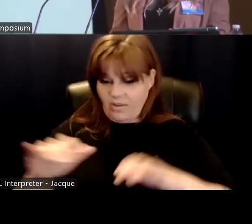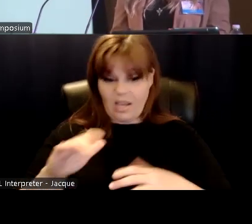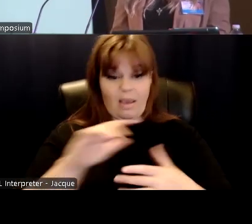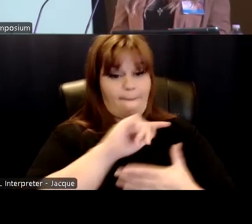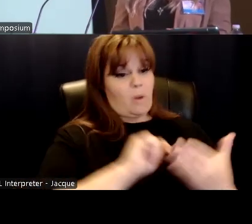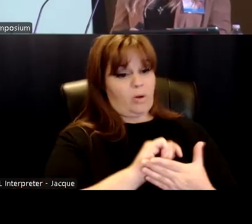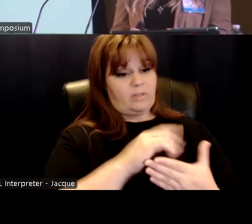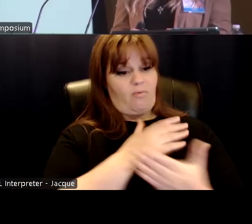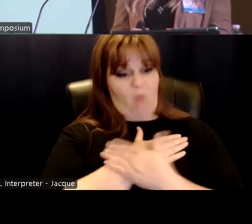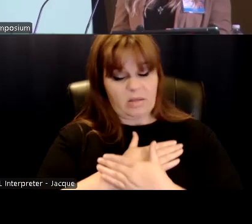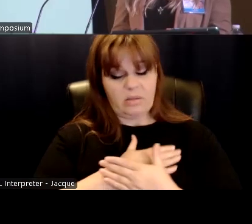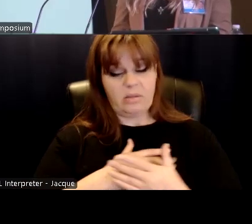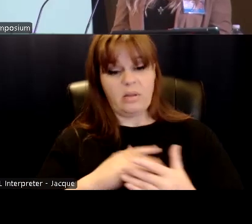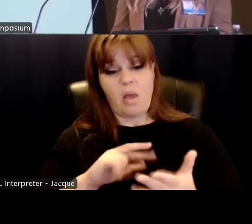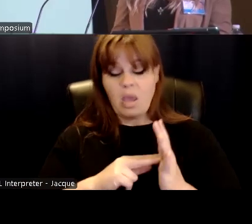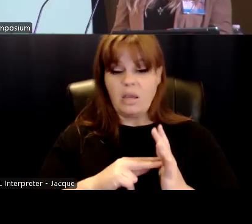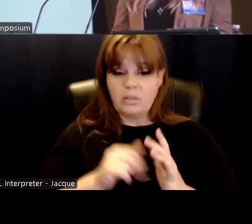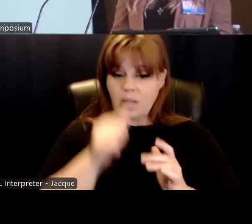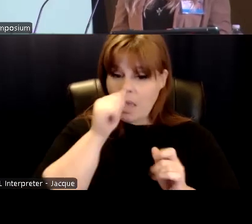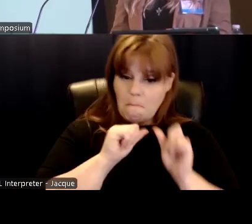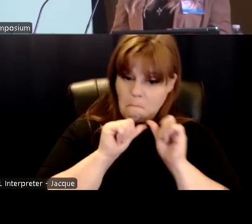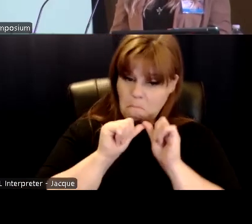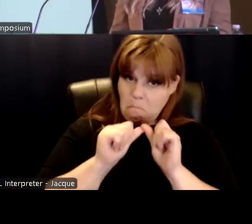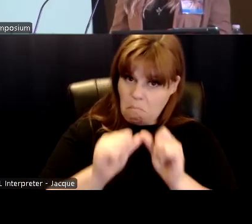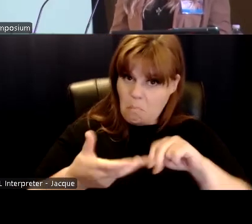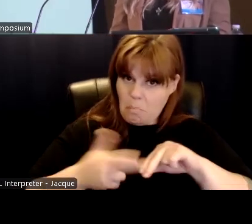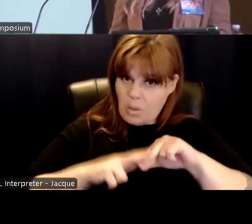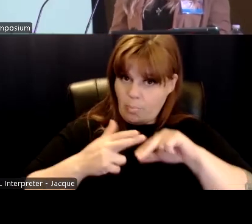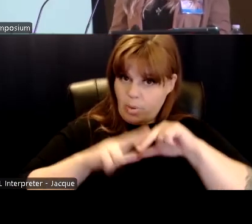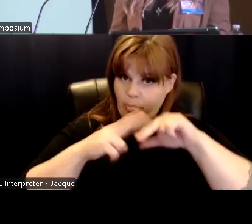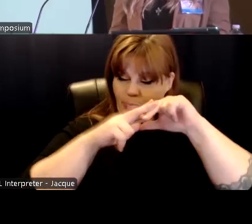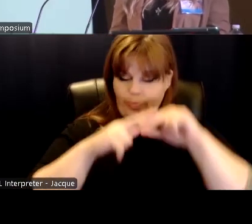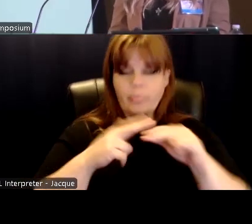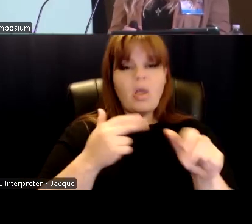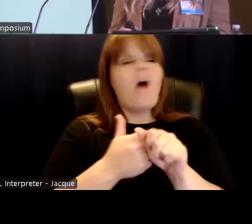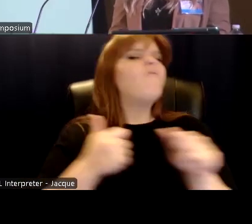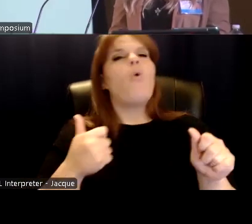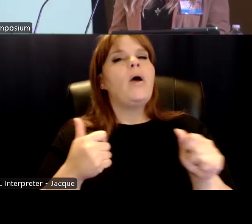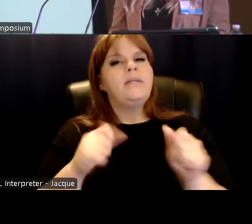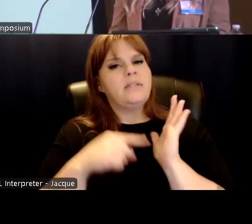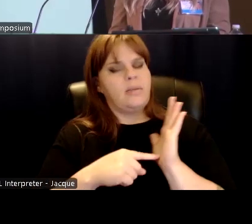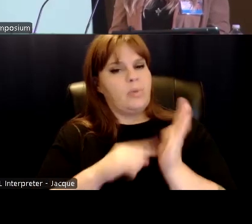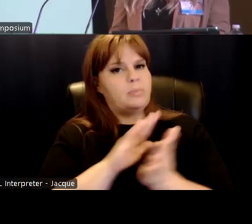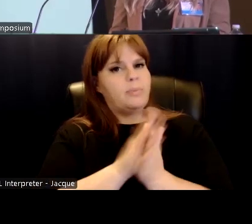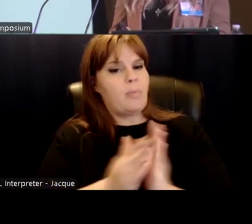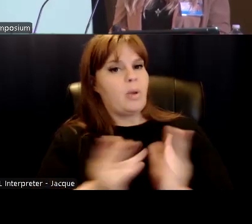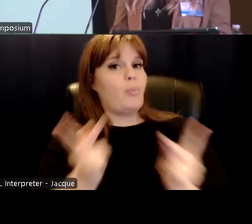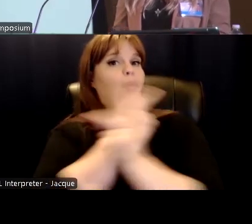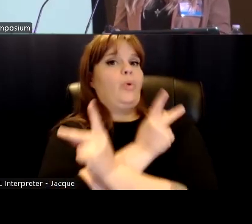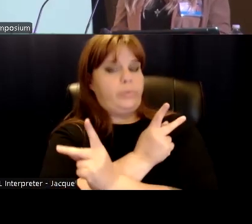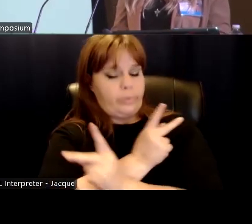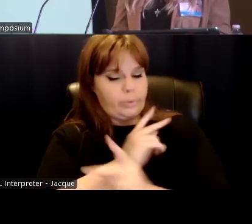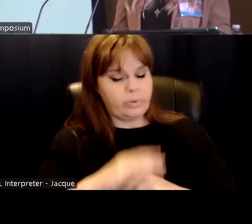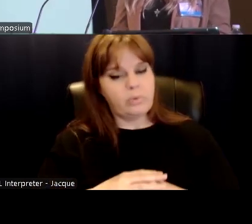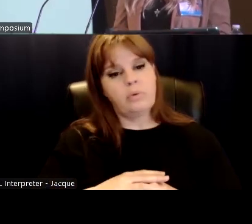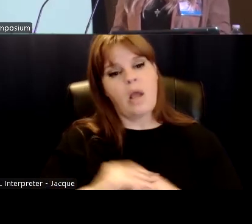over time, avoid worsening symptoms, and also to consistently engage